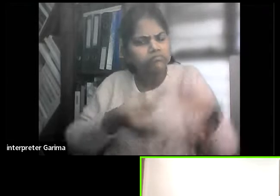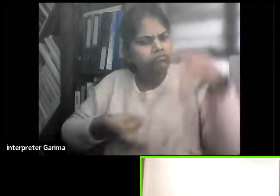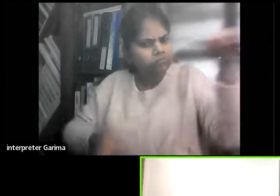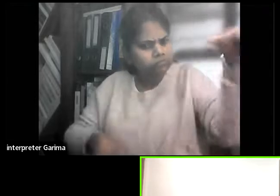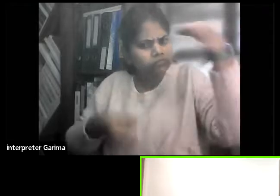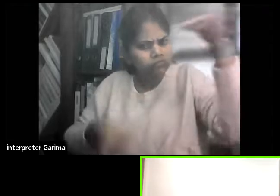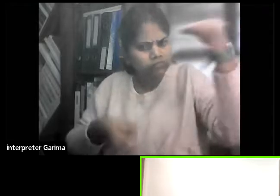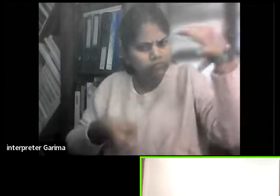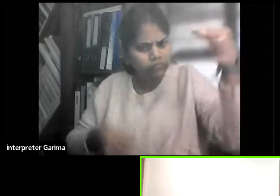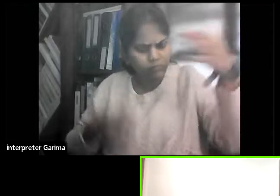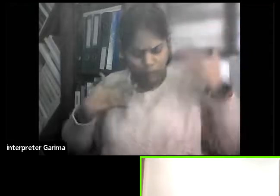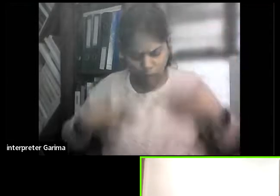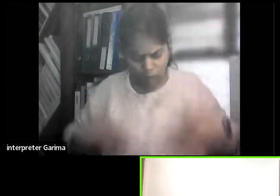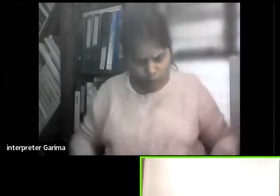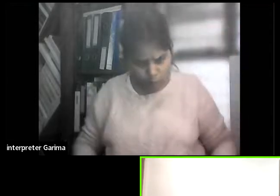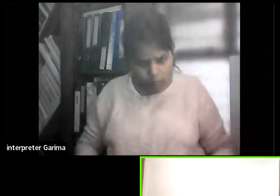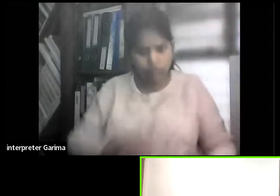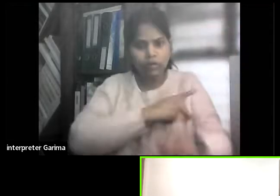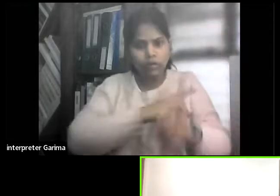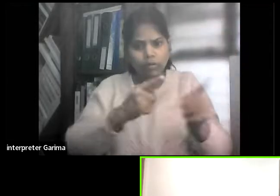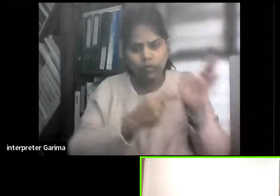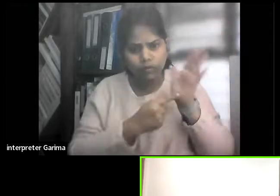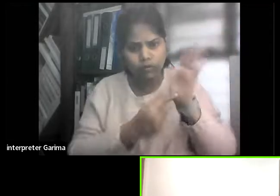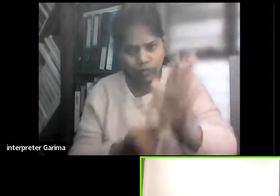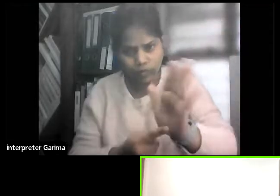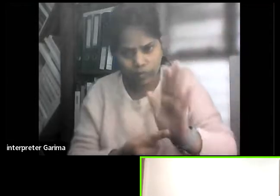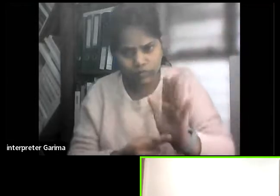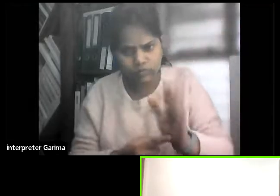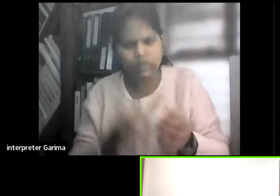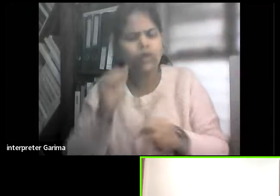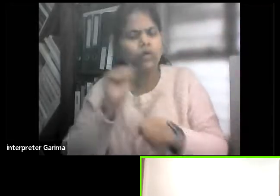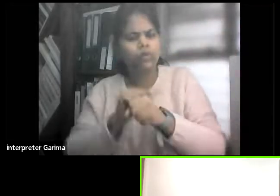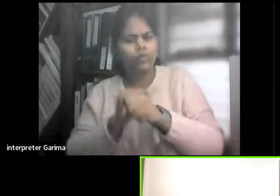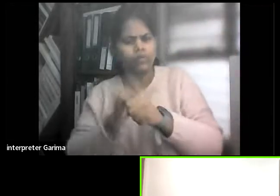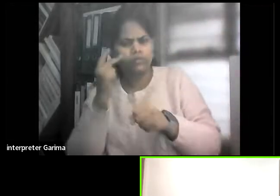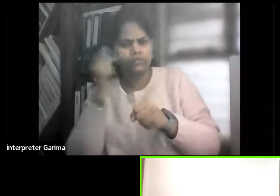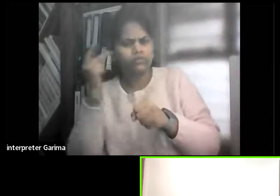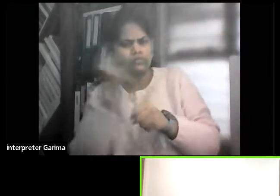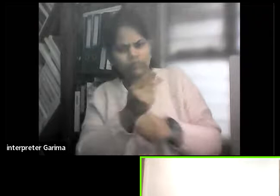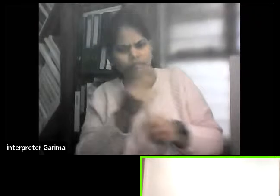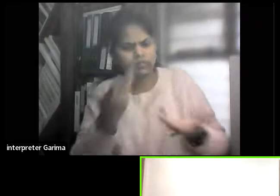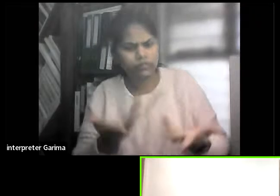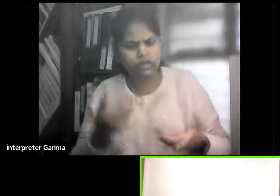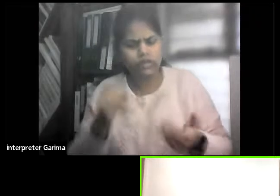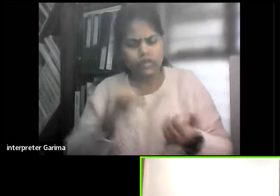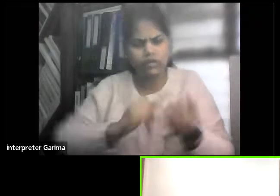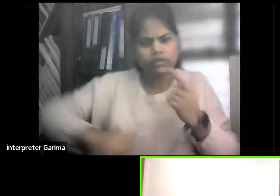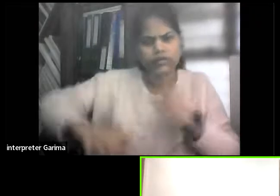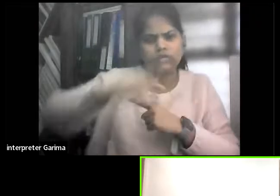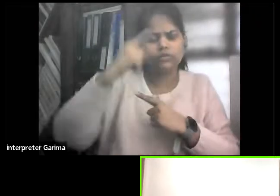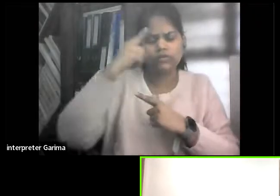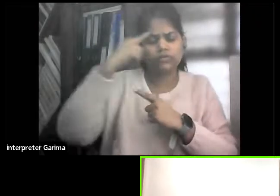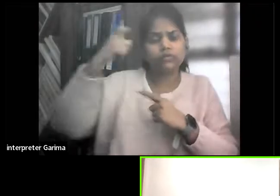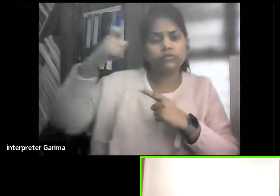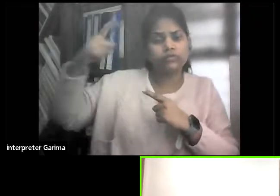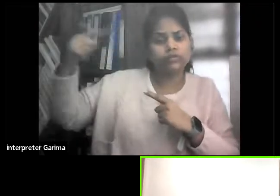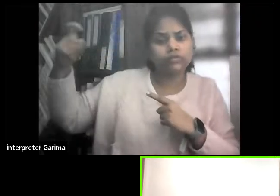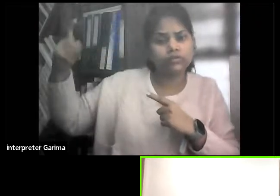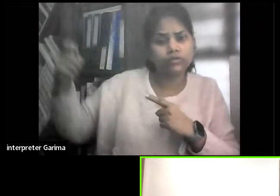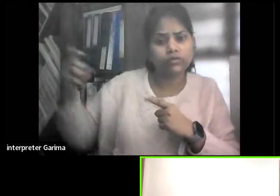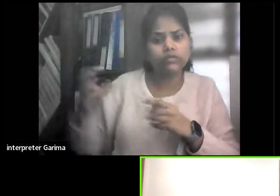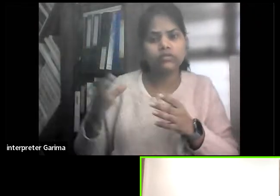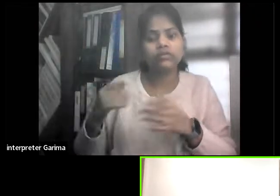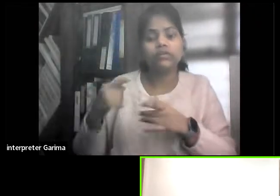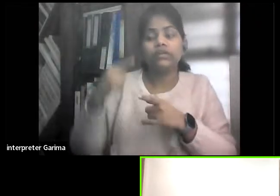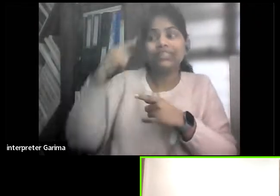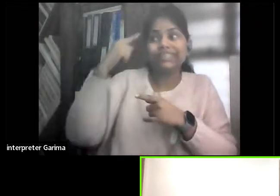and bodily performances. The work looks at the manifestation of social memory as emerging from, I quote, commemorative